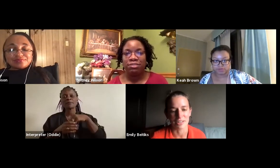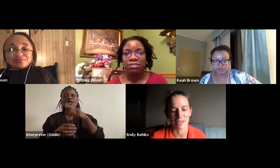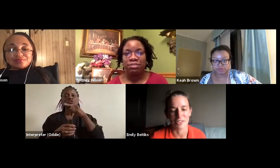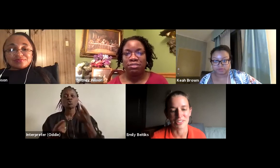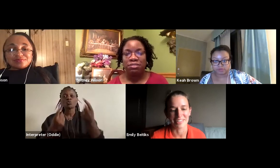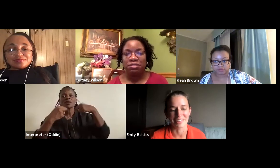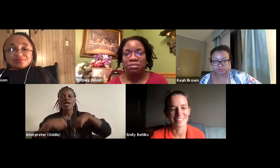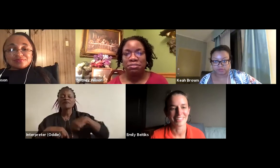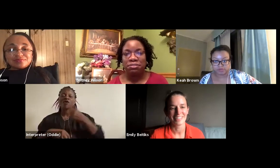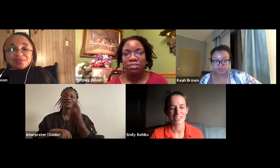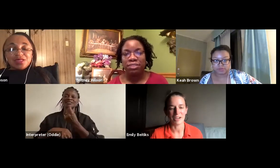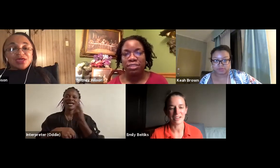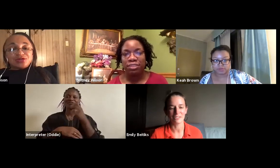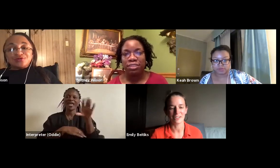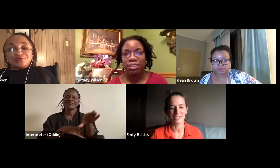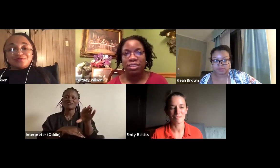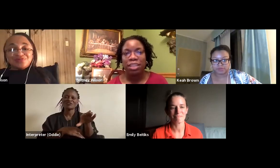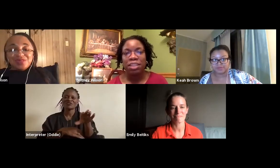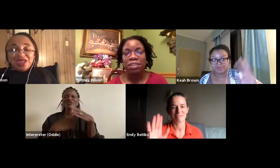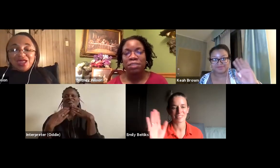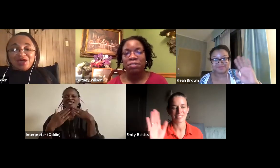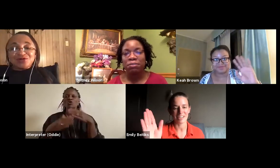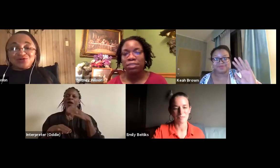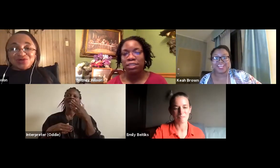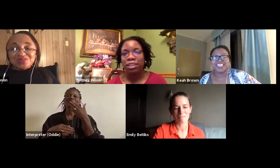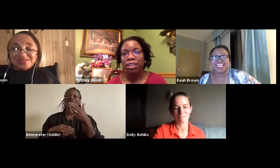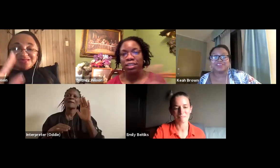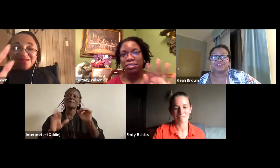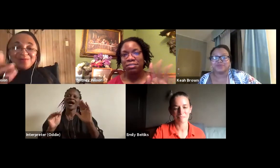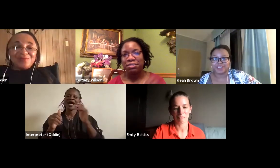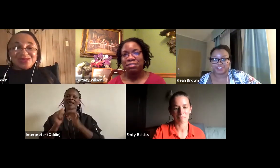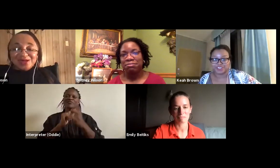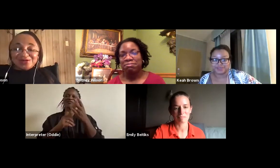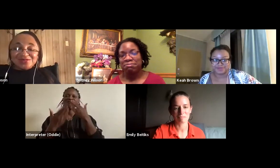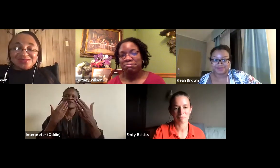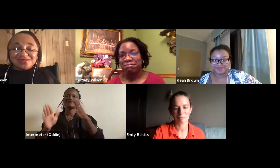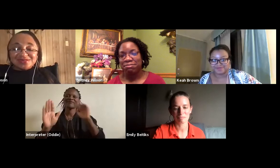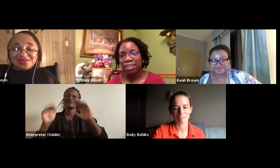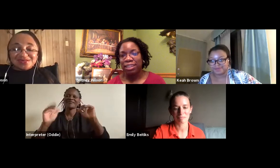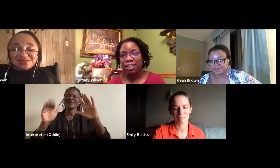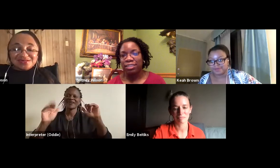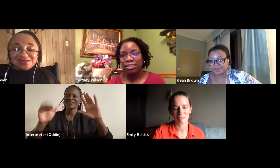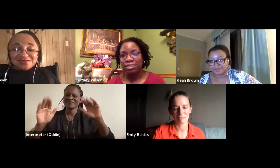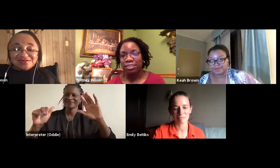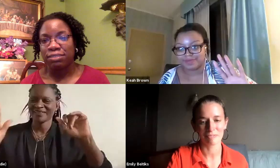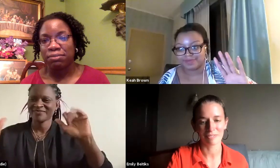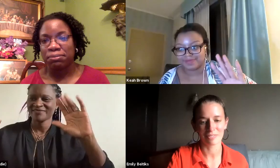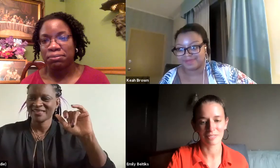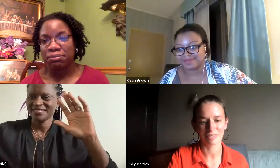afternoon for this conversation. Goodbye, everyone. Have a good one. Bye, thank you so much. Bye, y'all. Bye.